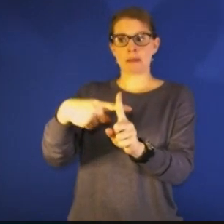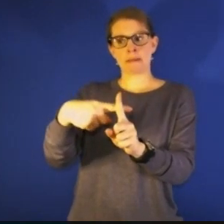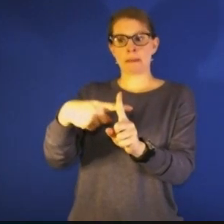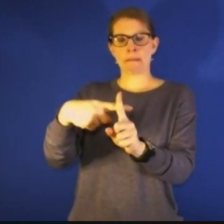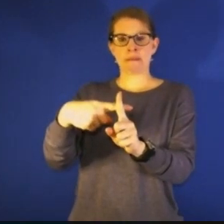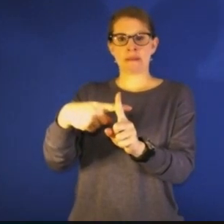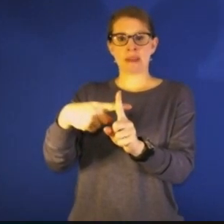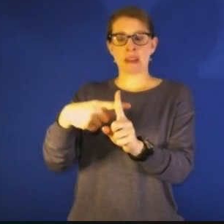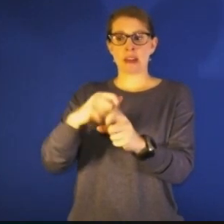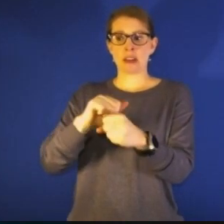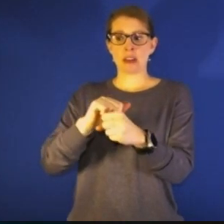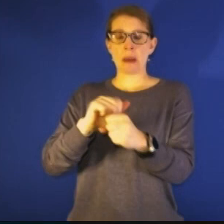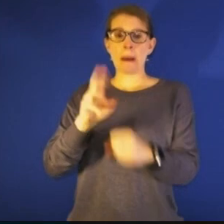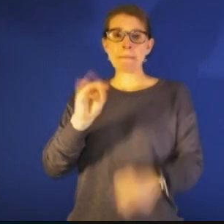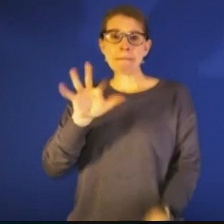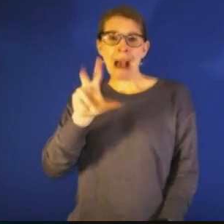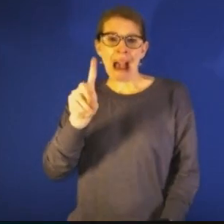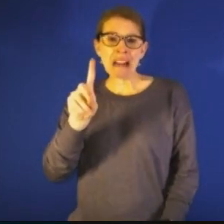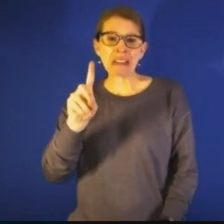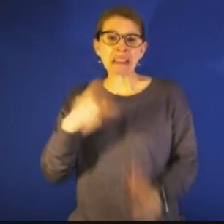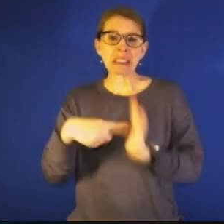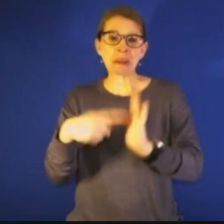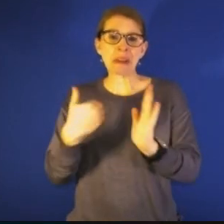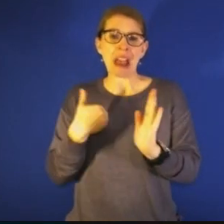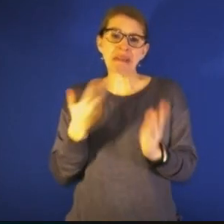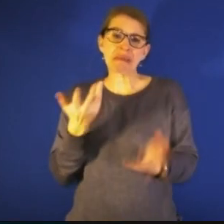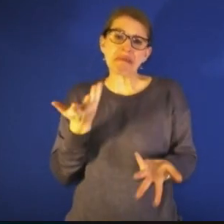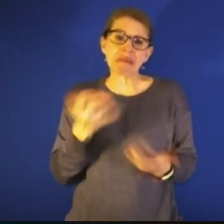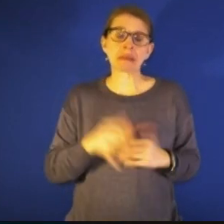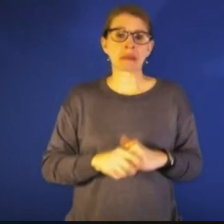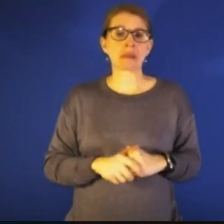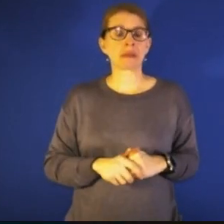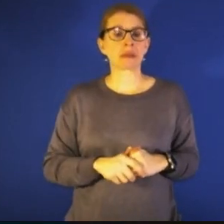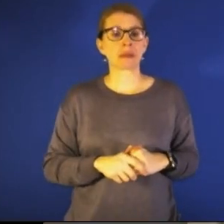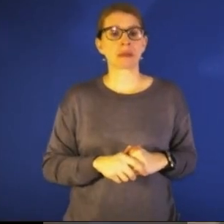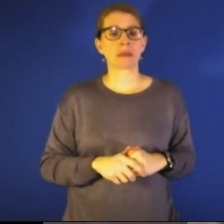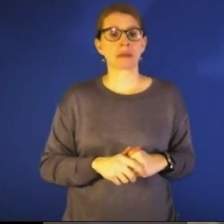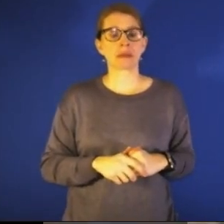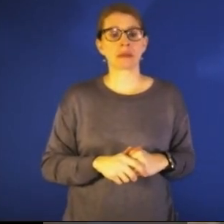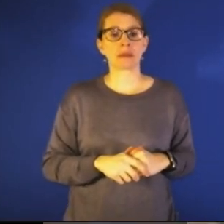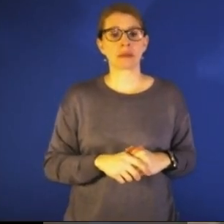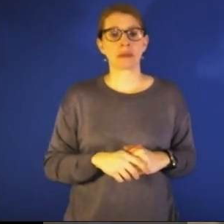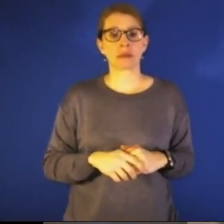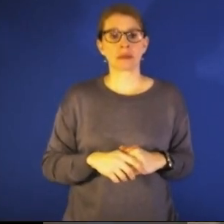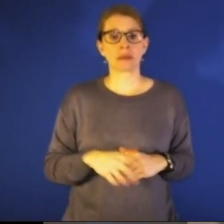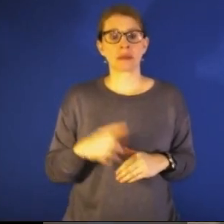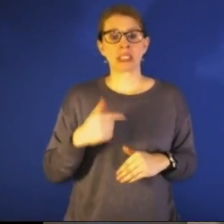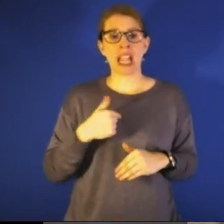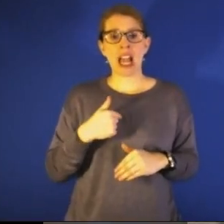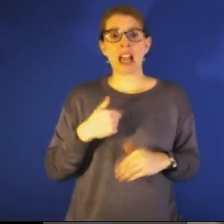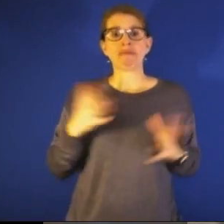may still be mildly symptomatic with COVID. Yeah, I have pushed against that